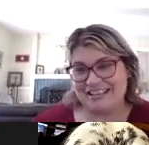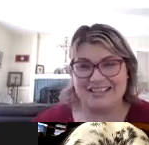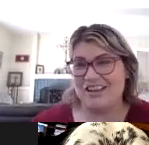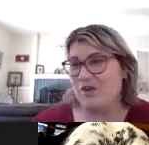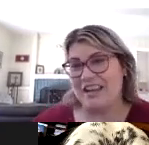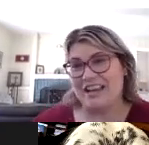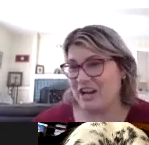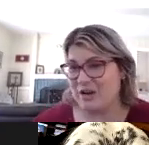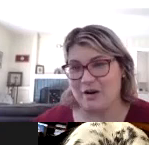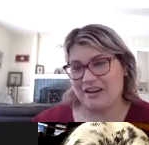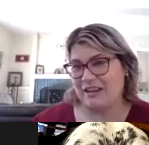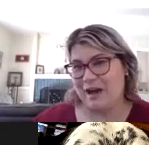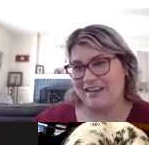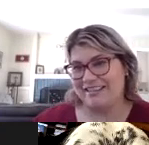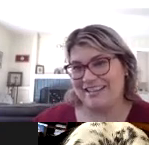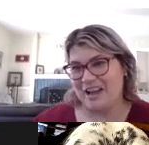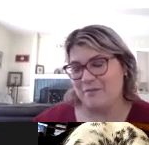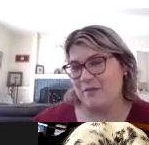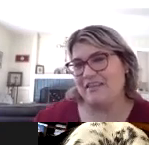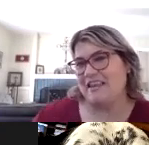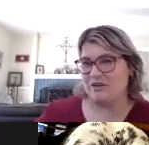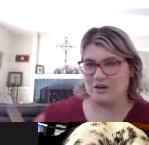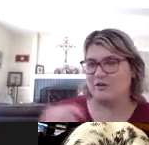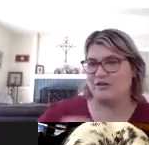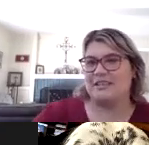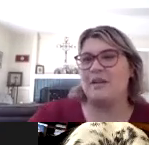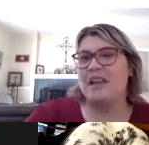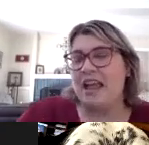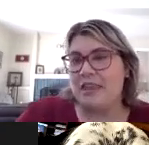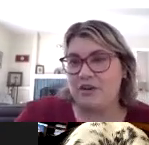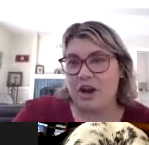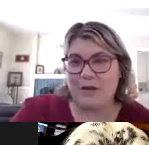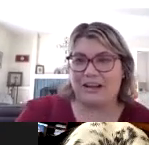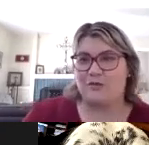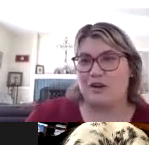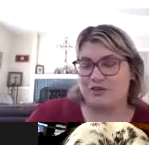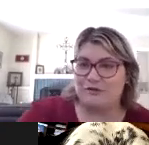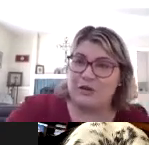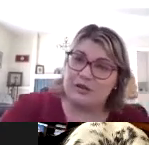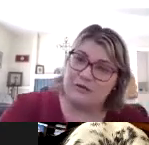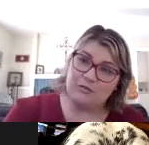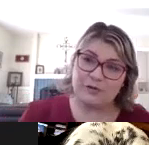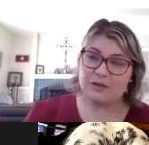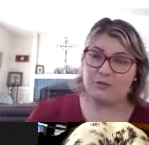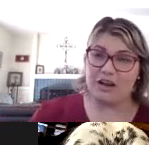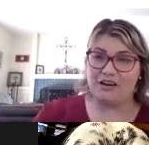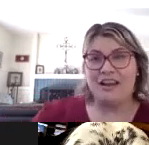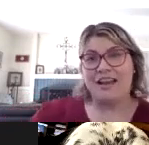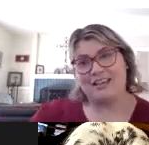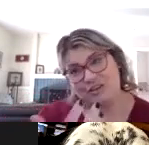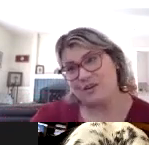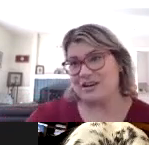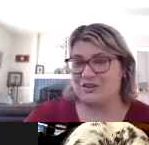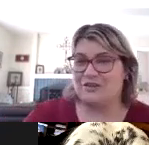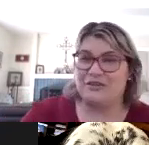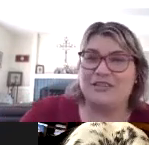yes, because it's only a check mark in the box in their computer system. And then you're automatically registered to vote. So if you move somewhere and